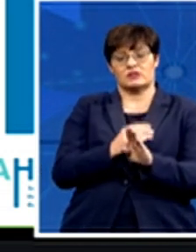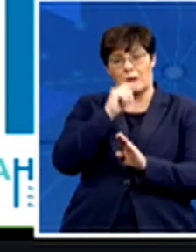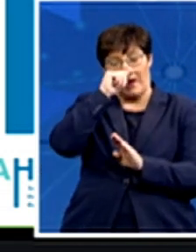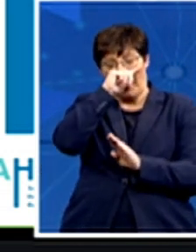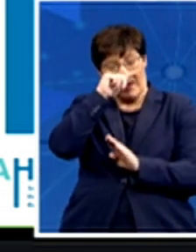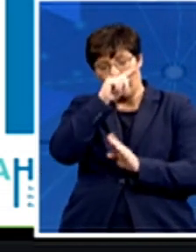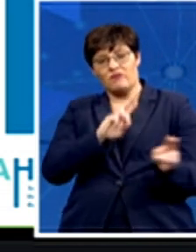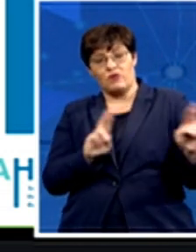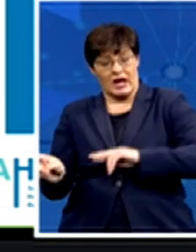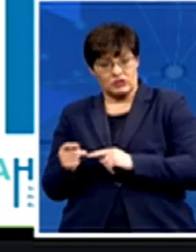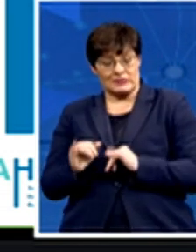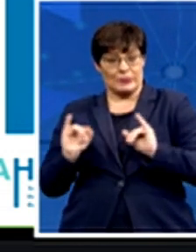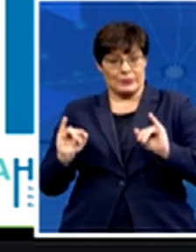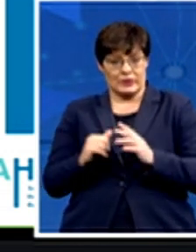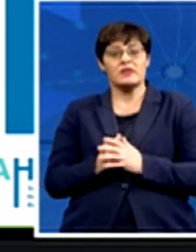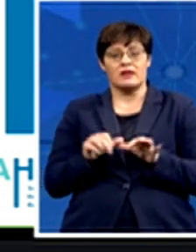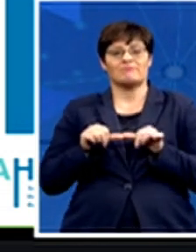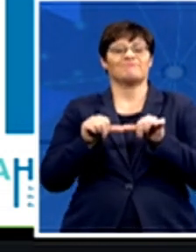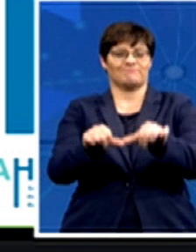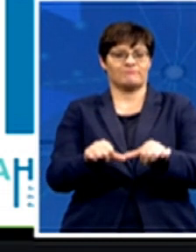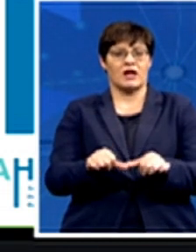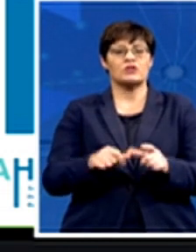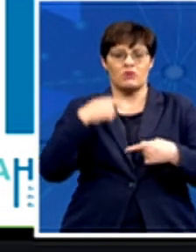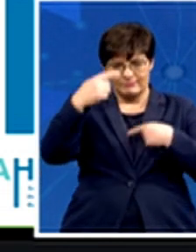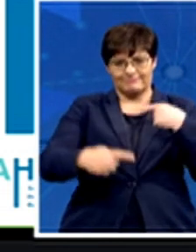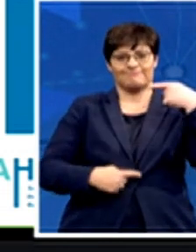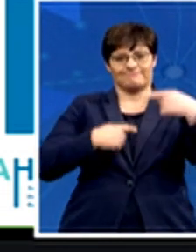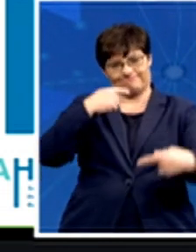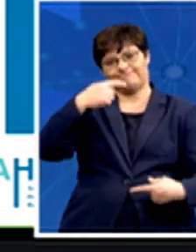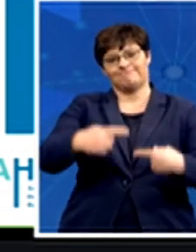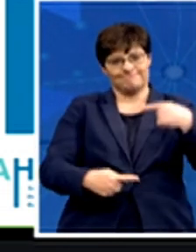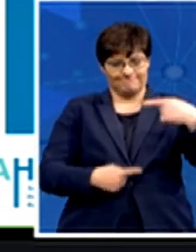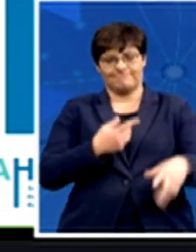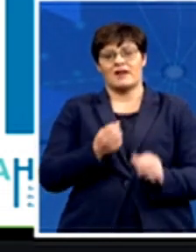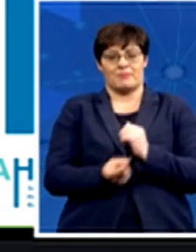continues. So it's a continuous cycle that takes place, and these are the activities for pharmacovigilance.